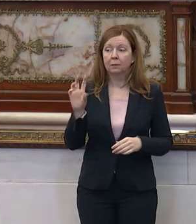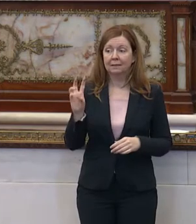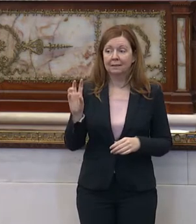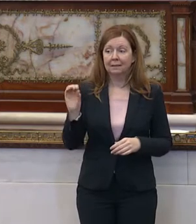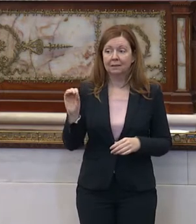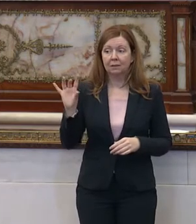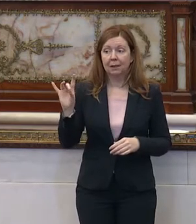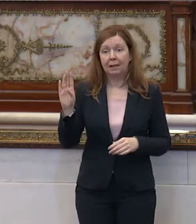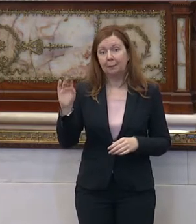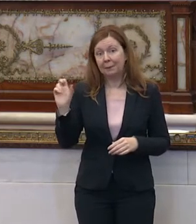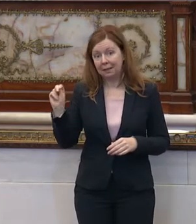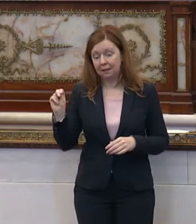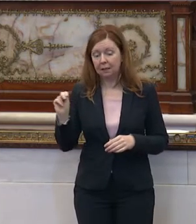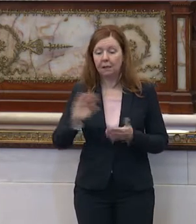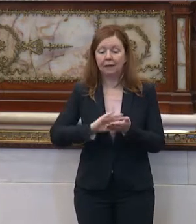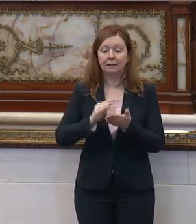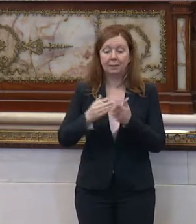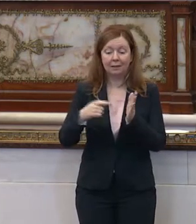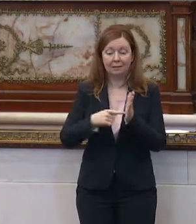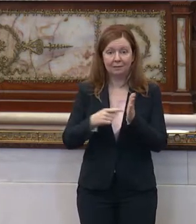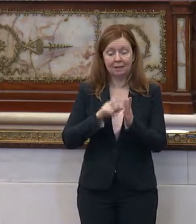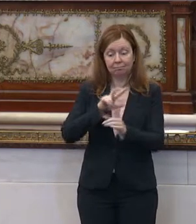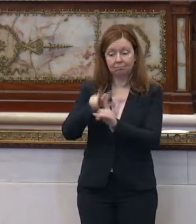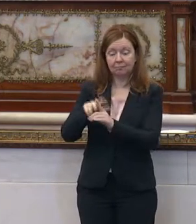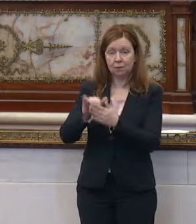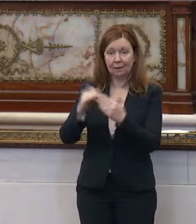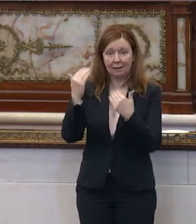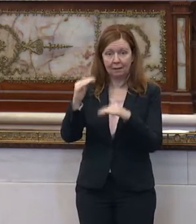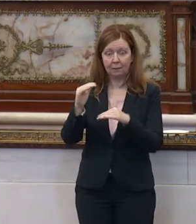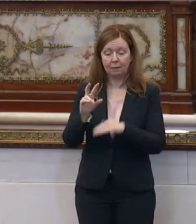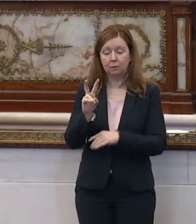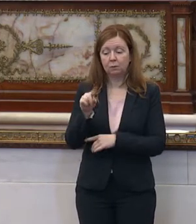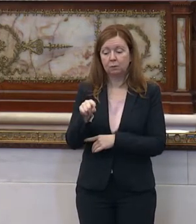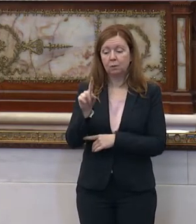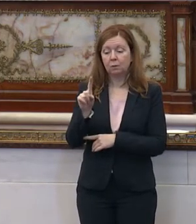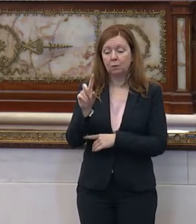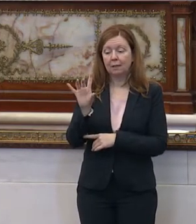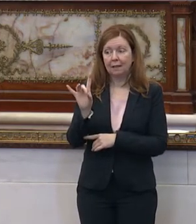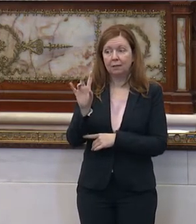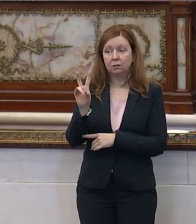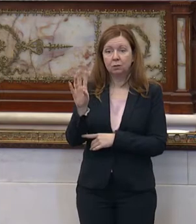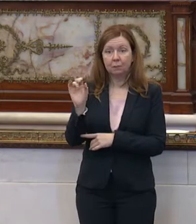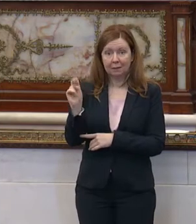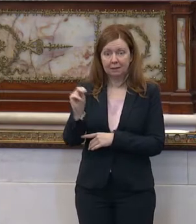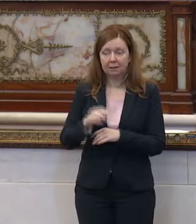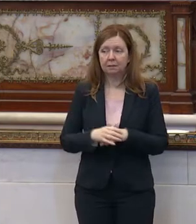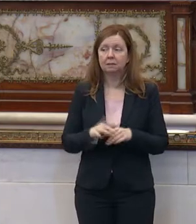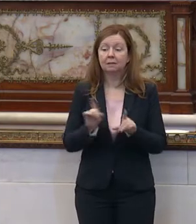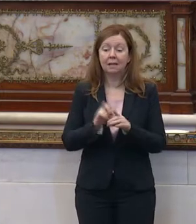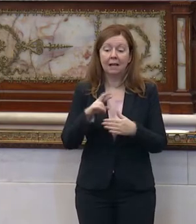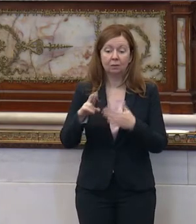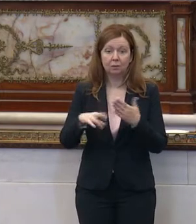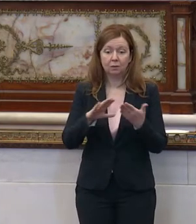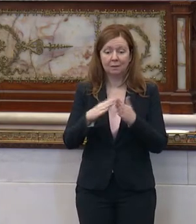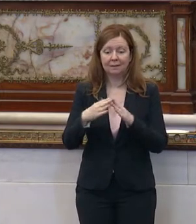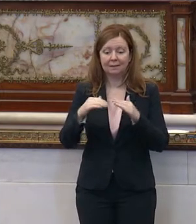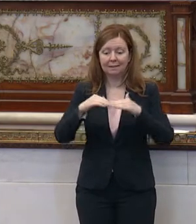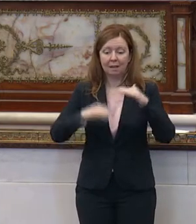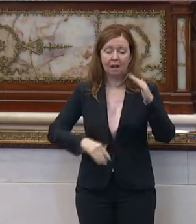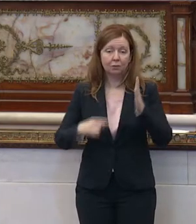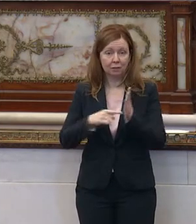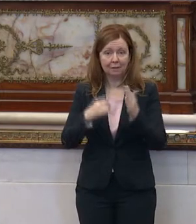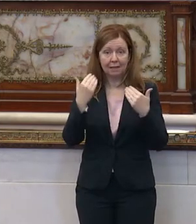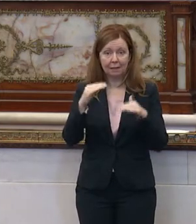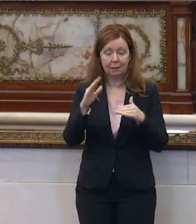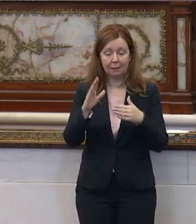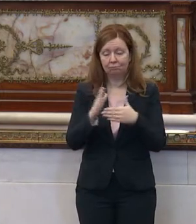$12.608 billion, and the amount of debt applicable to that limit was $2.182 billion. As a result, the city is under the debt limit